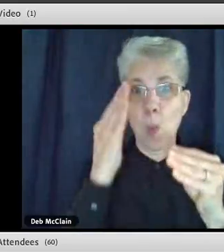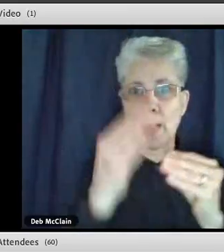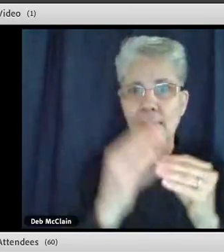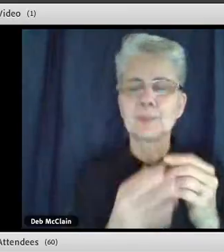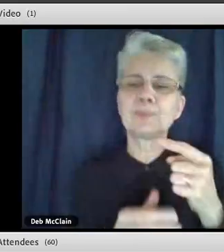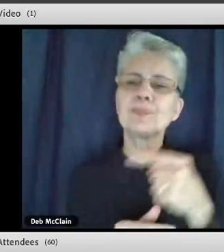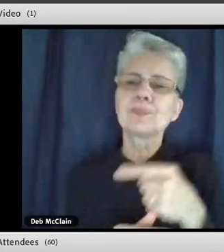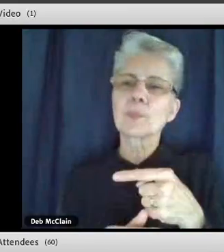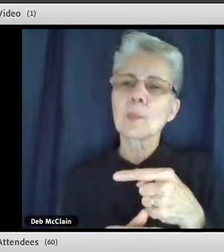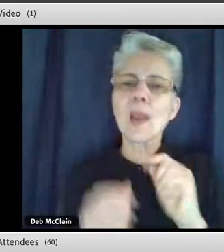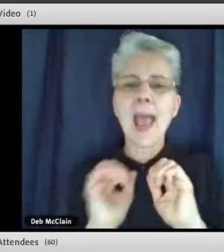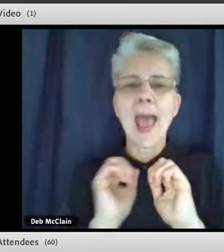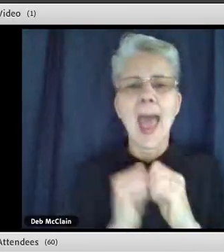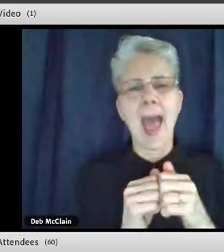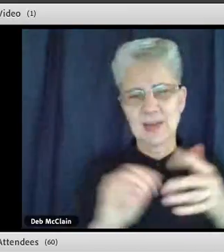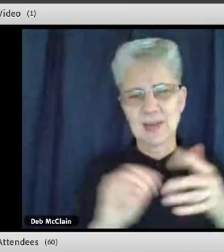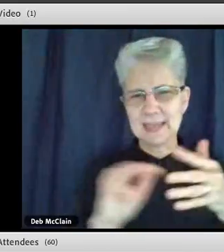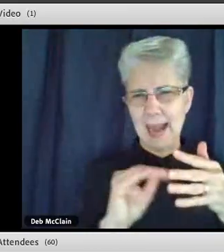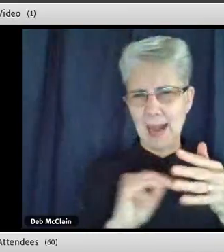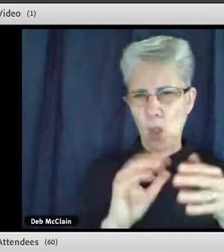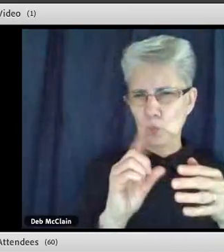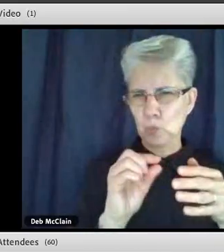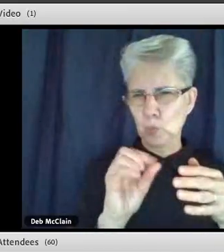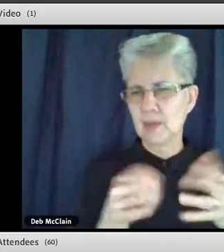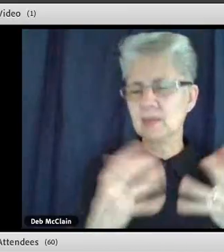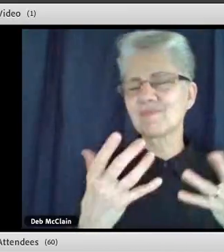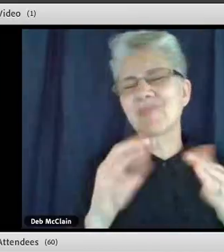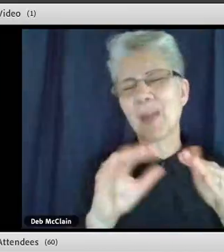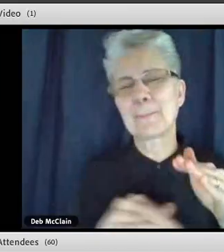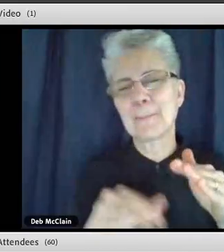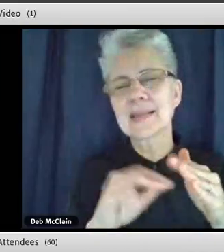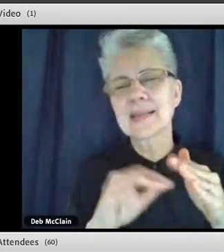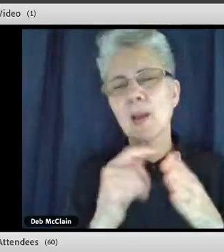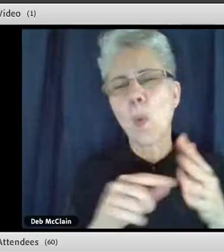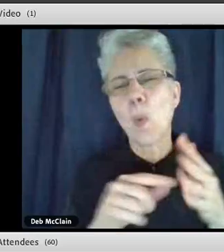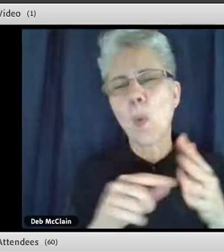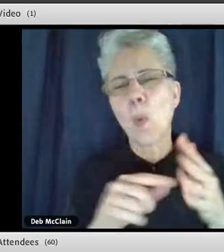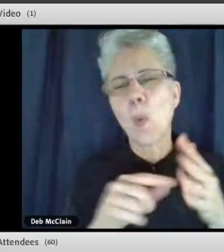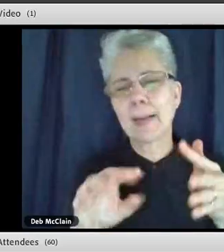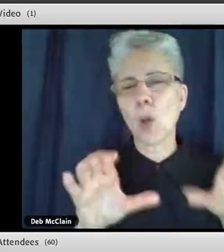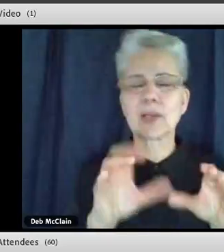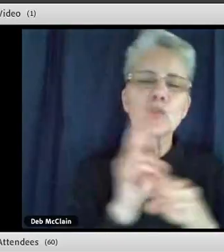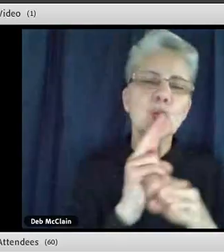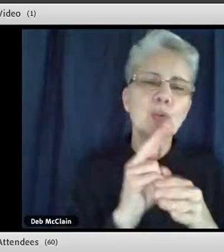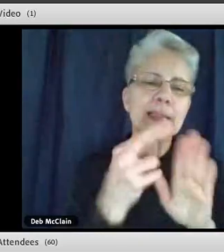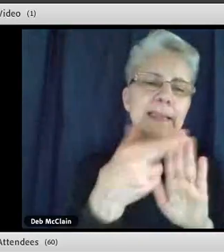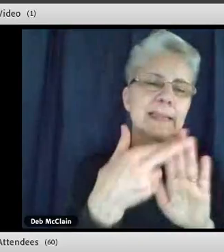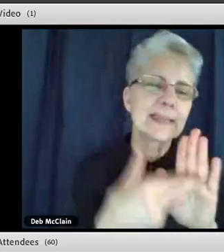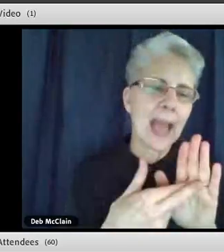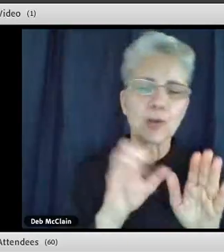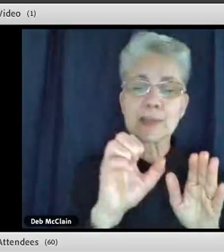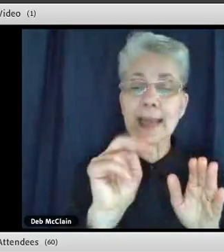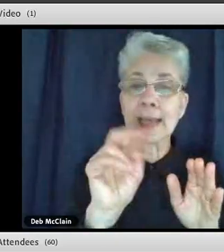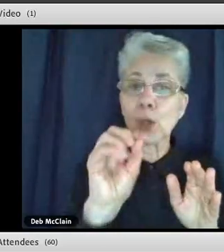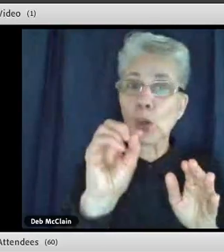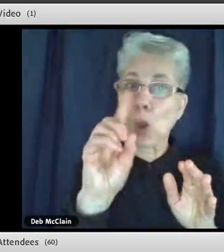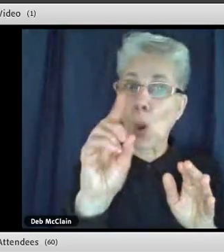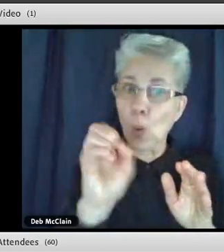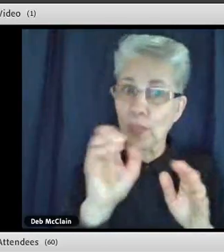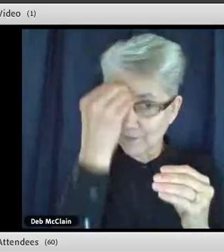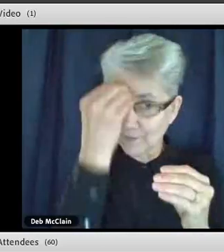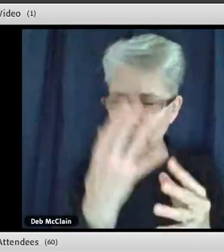does a cataloger do this? Okay, so I said, that's, what a cataloger does, using standards, encoding that information. How